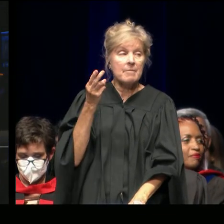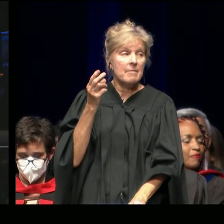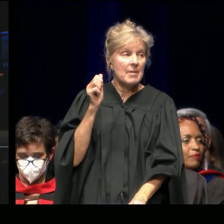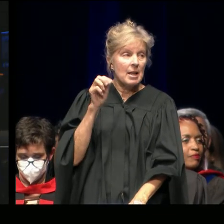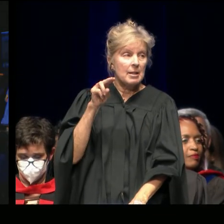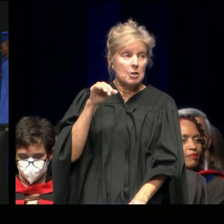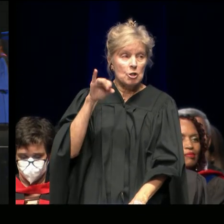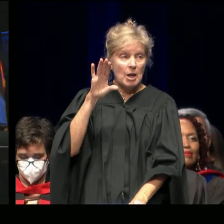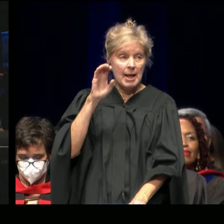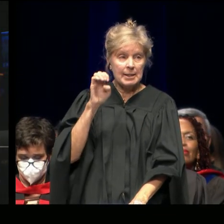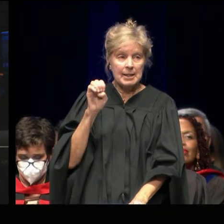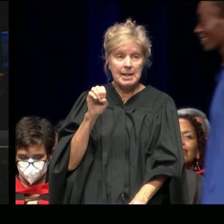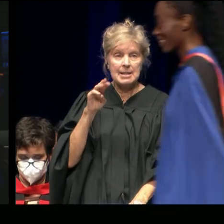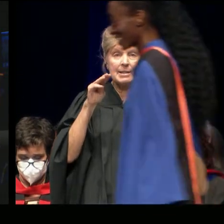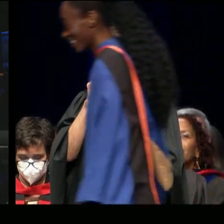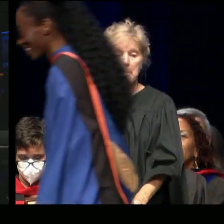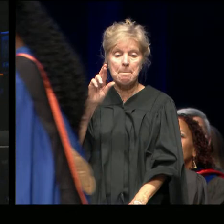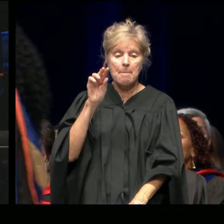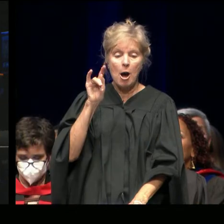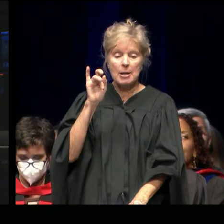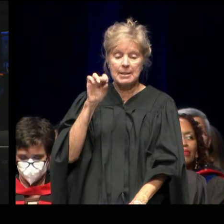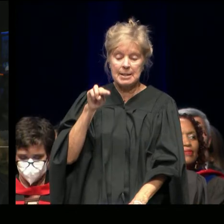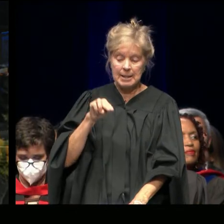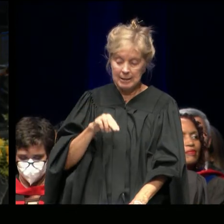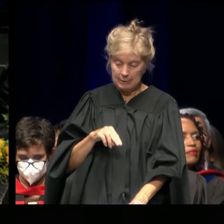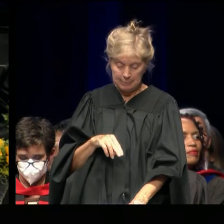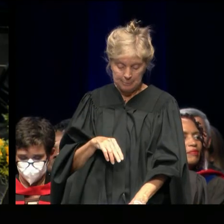Shanice Martin.